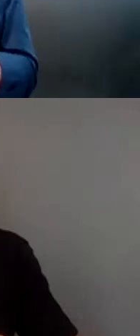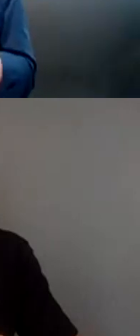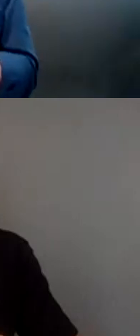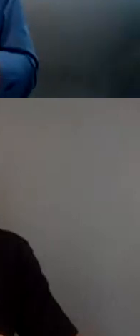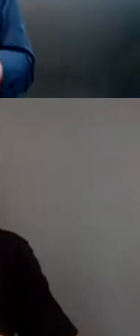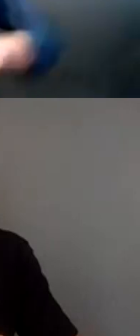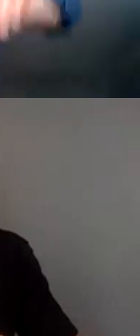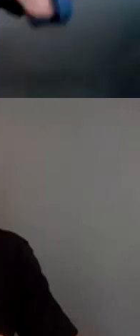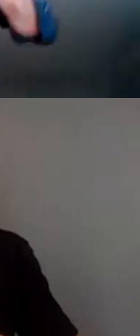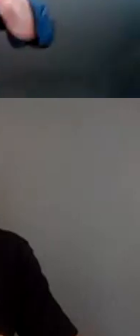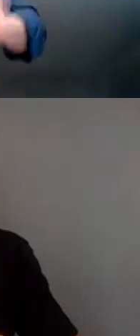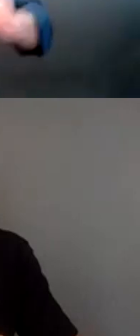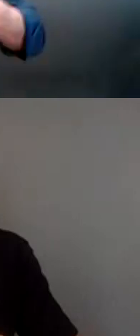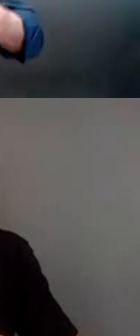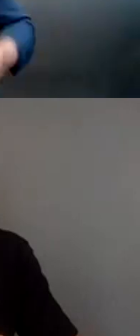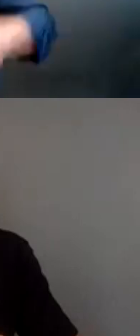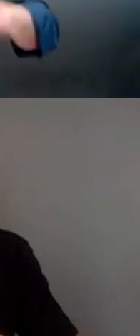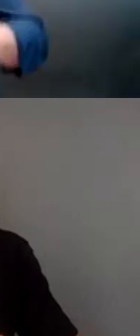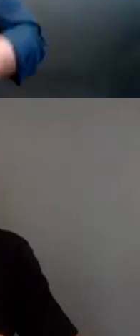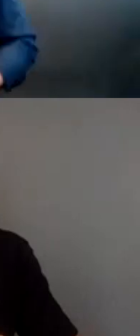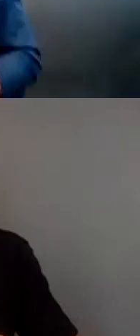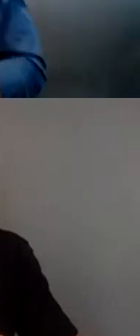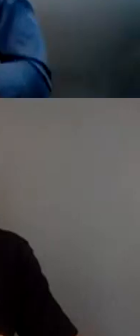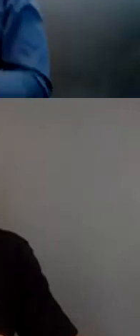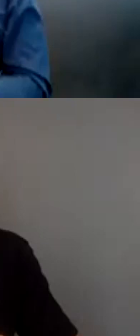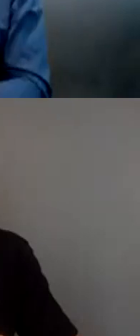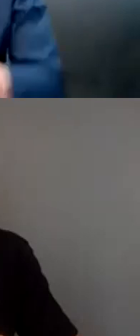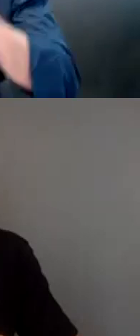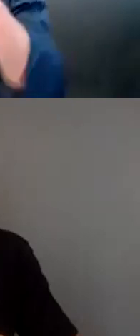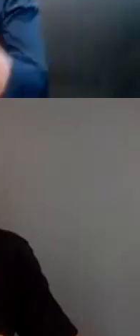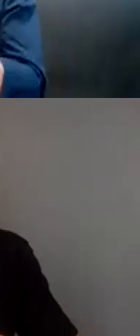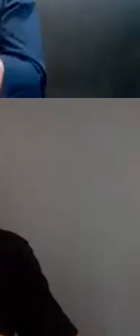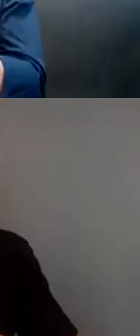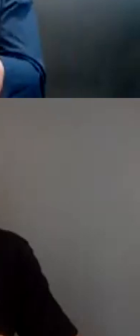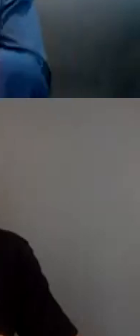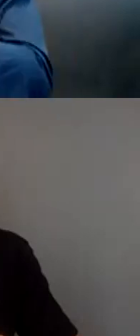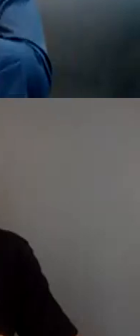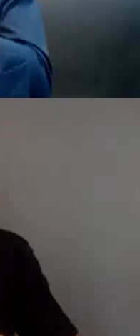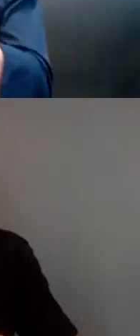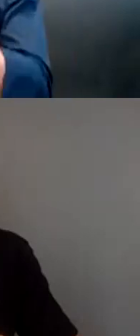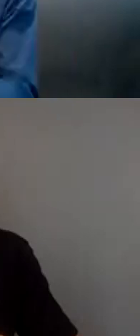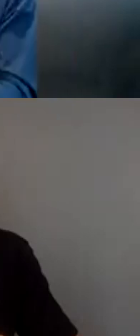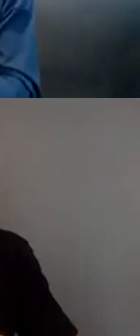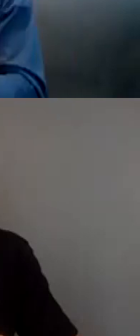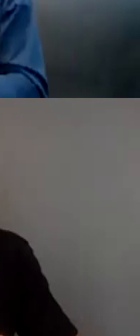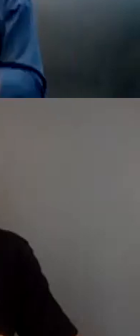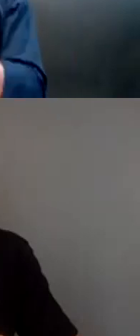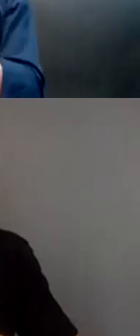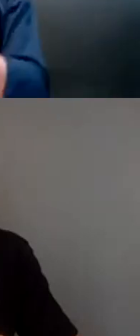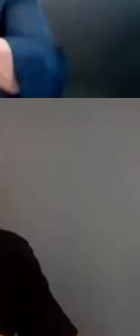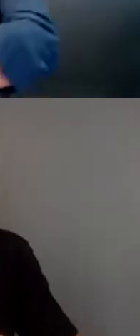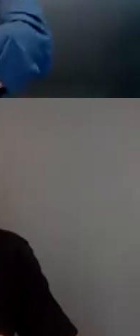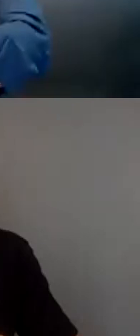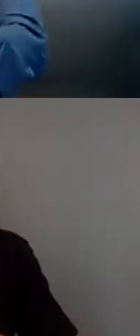quality improvement, or whatever sort of name you have for that process of transforming and then sustaining those positive changes to